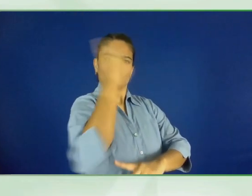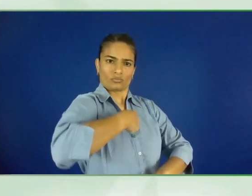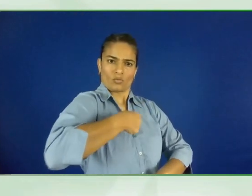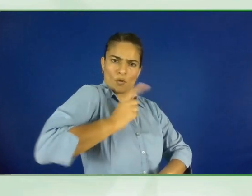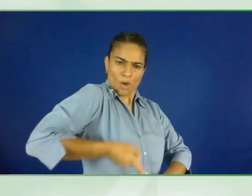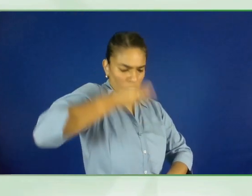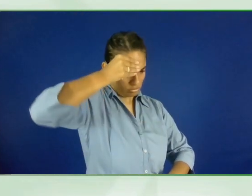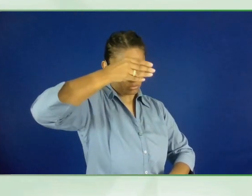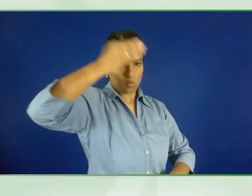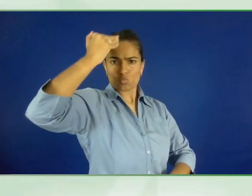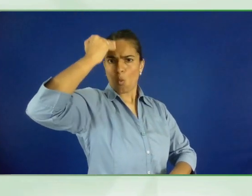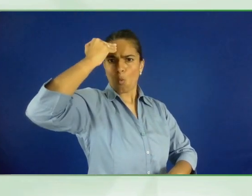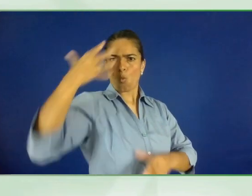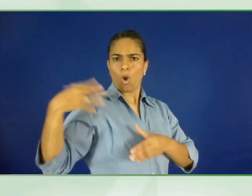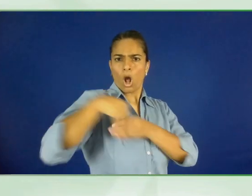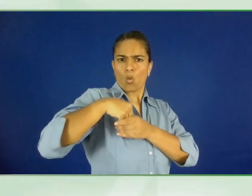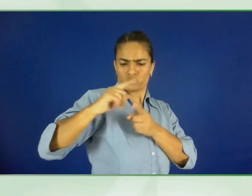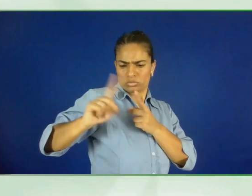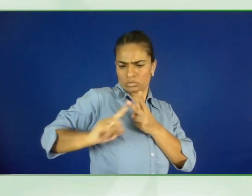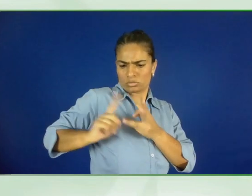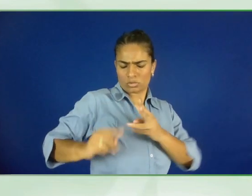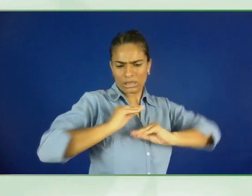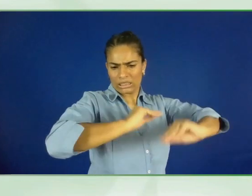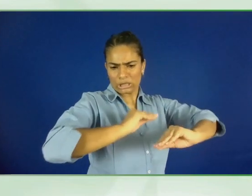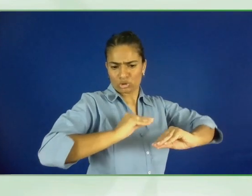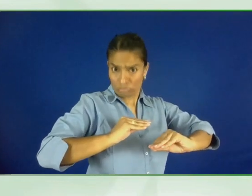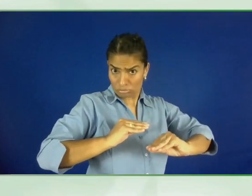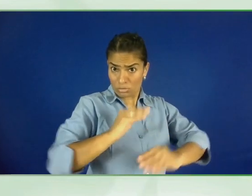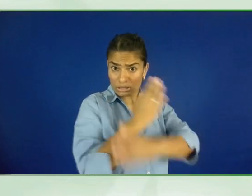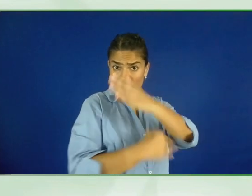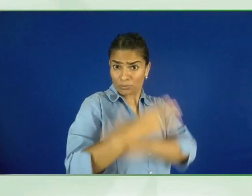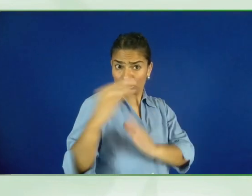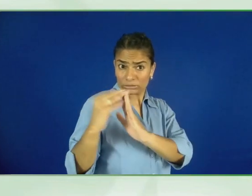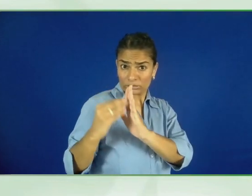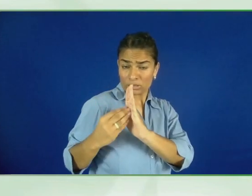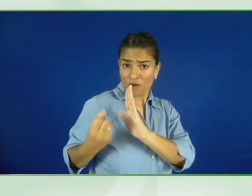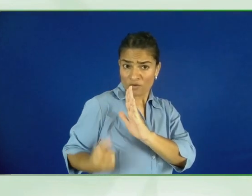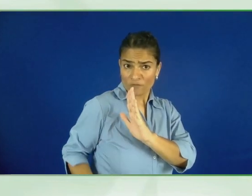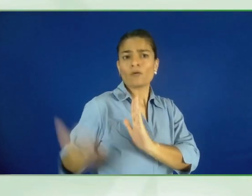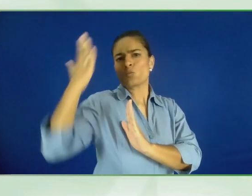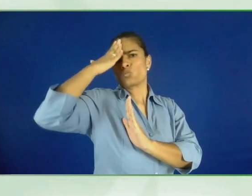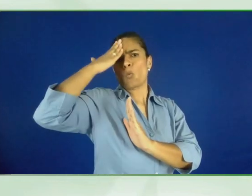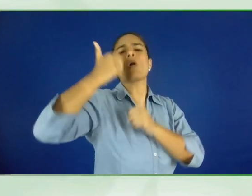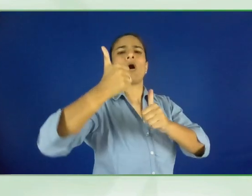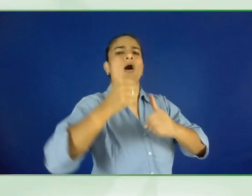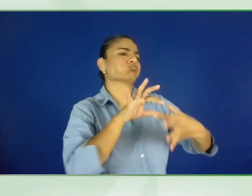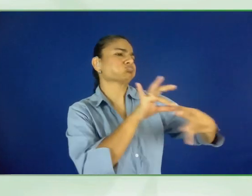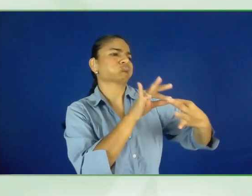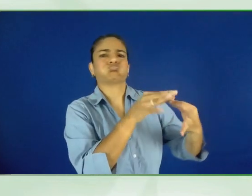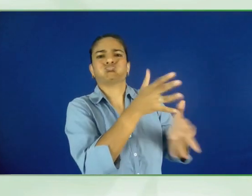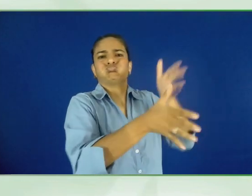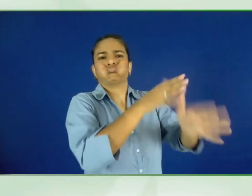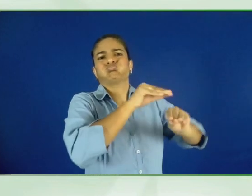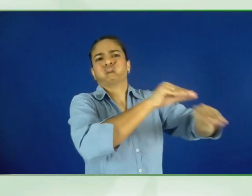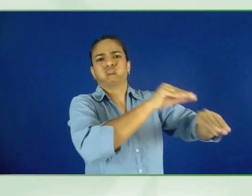education programs. The labor market must be free from phenomena such as ableism. We need